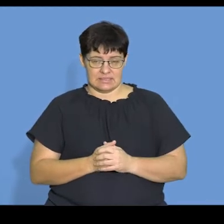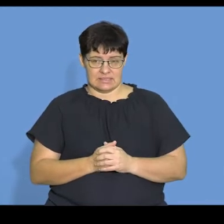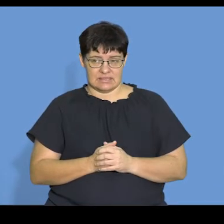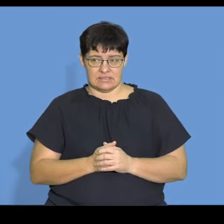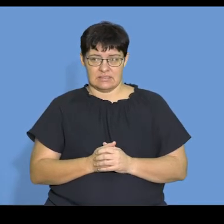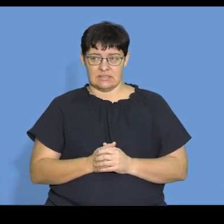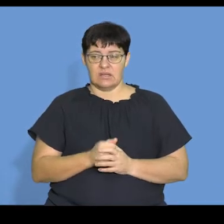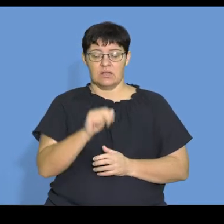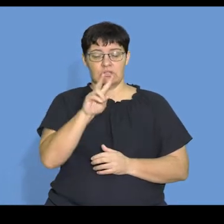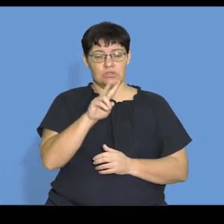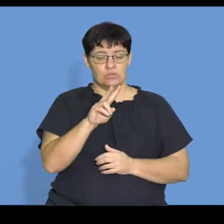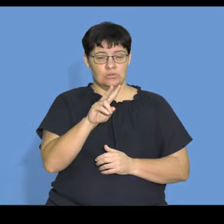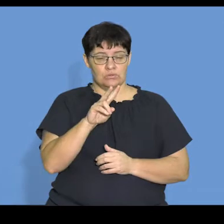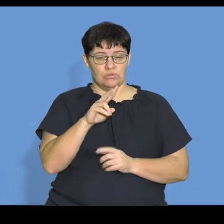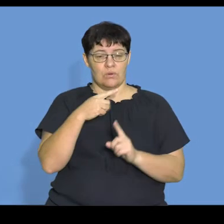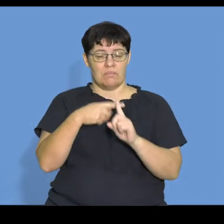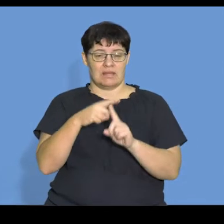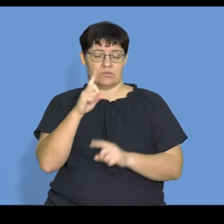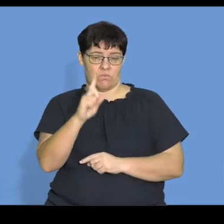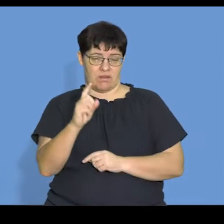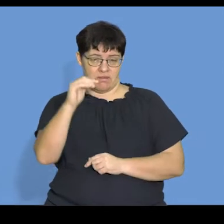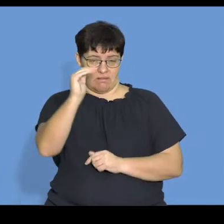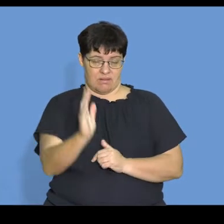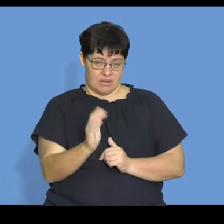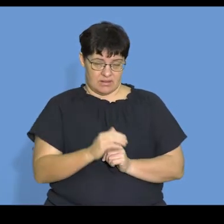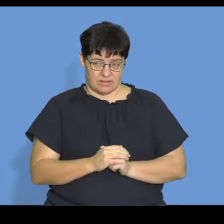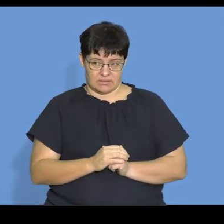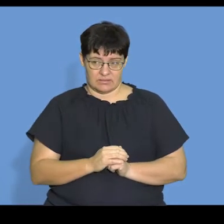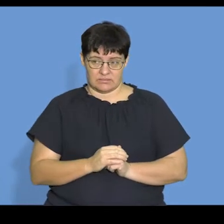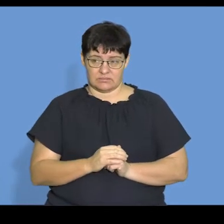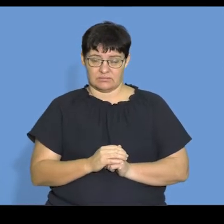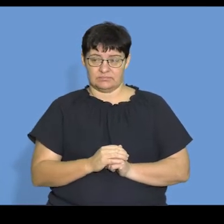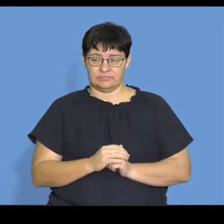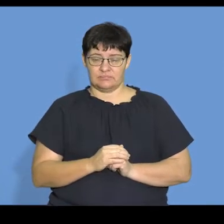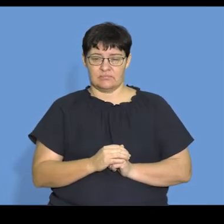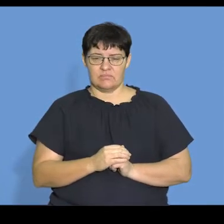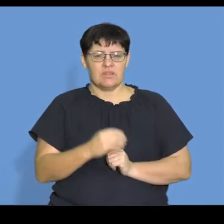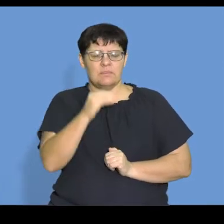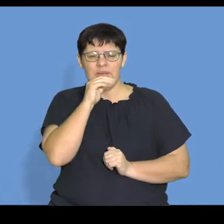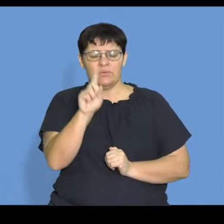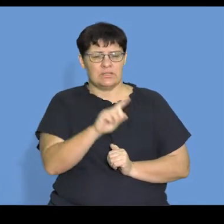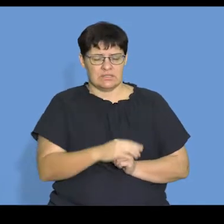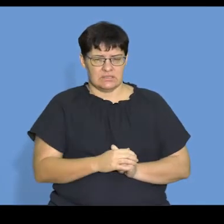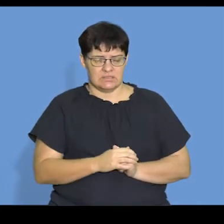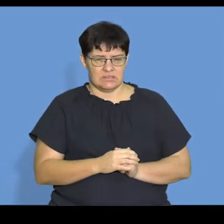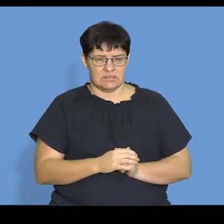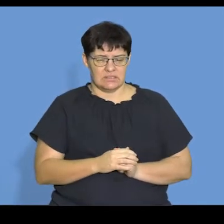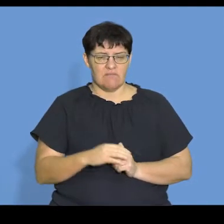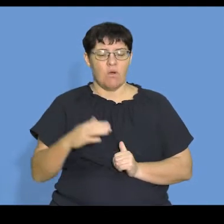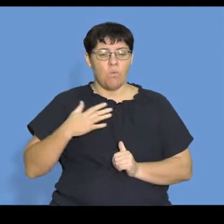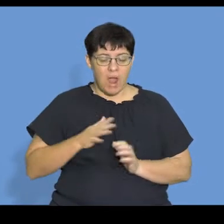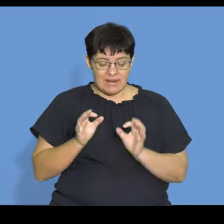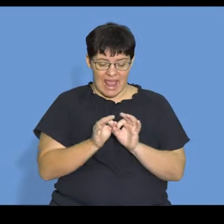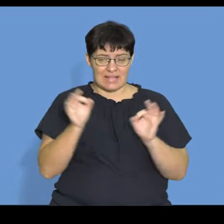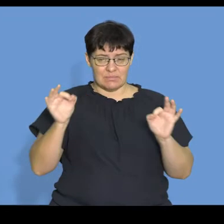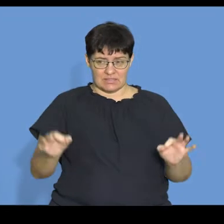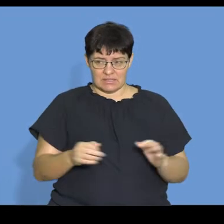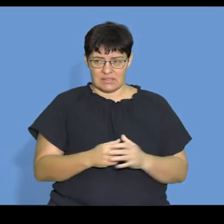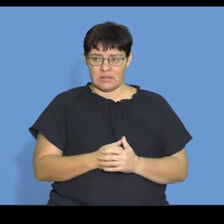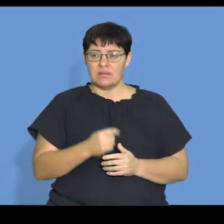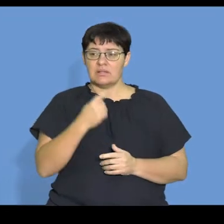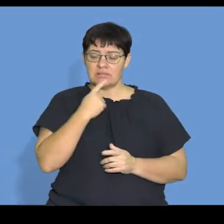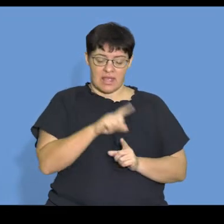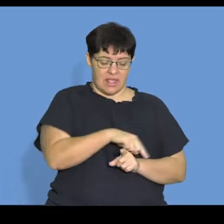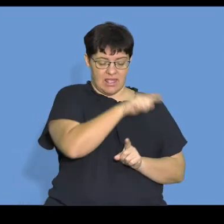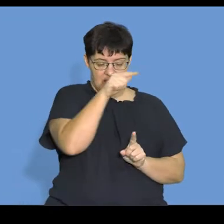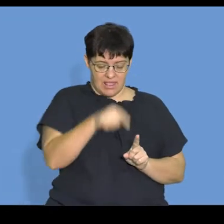2 plus 1 there, right? What does this mean? If I wanted to expand this, I would multiply the x